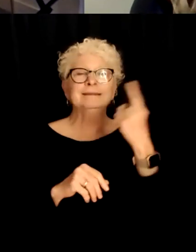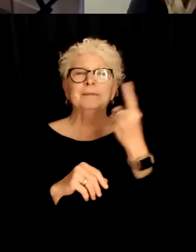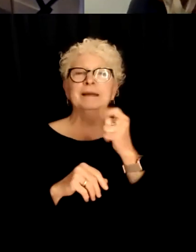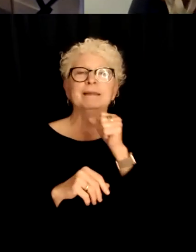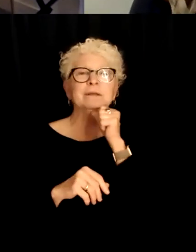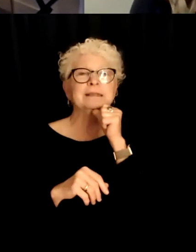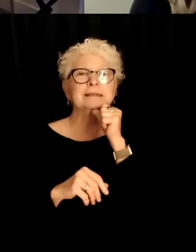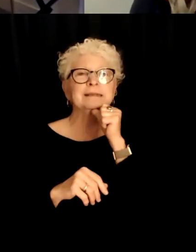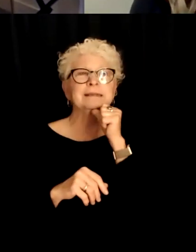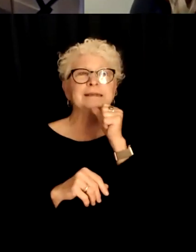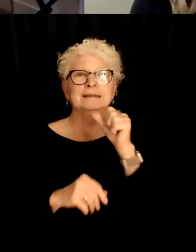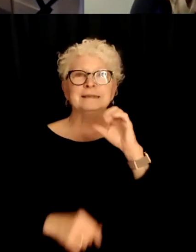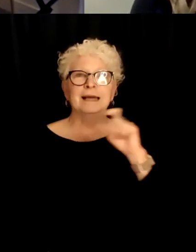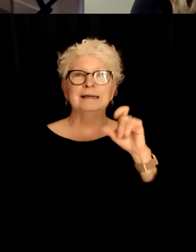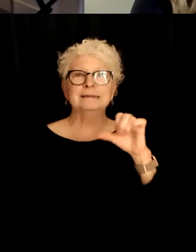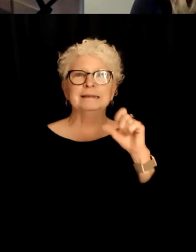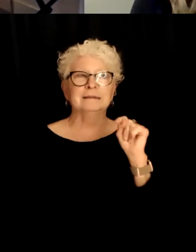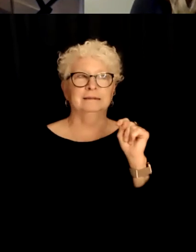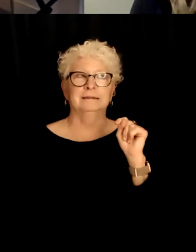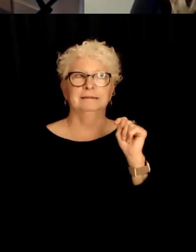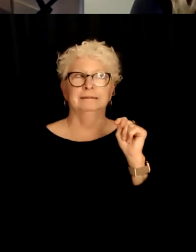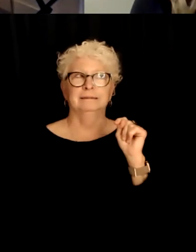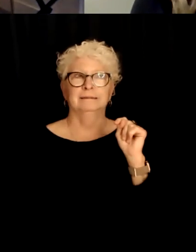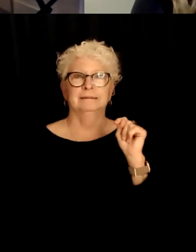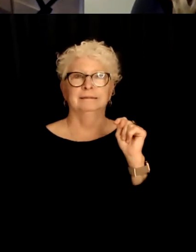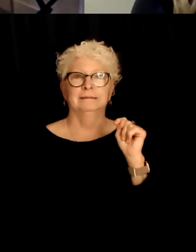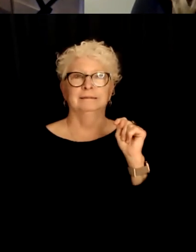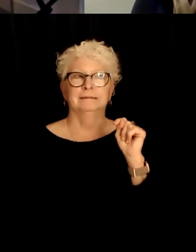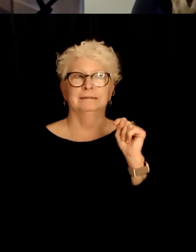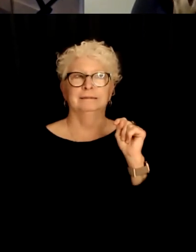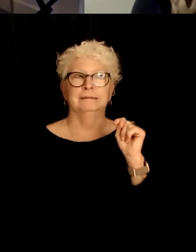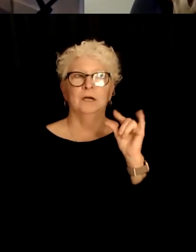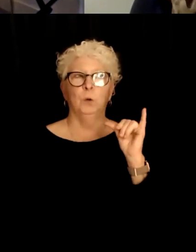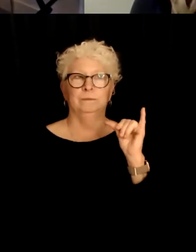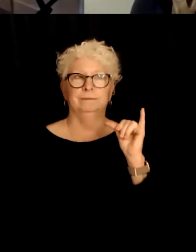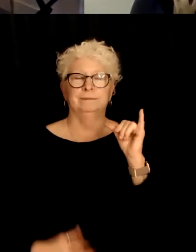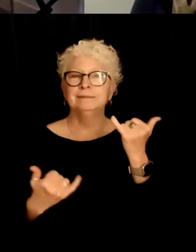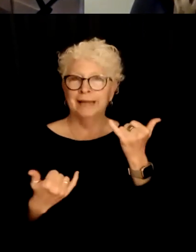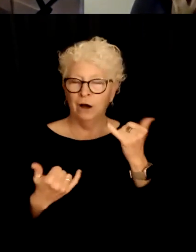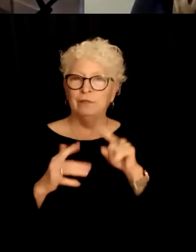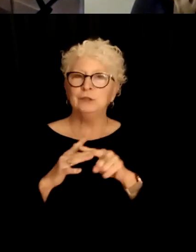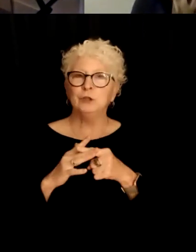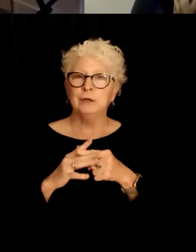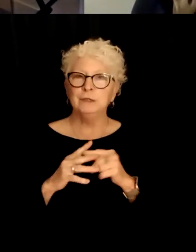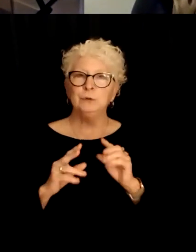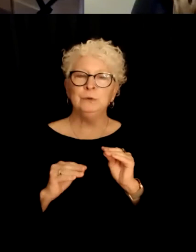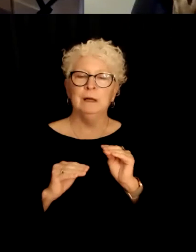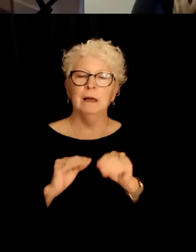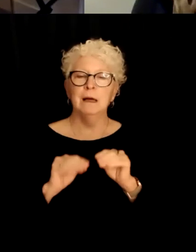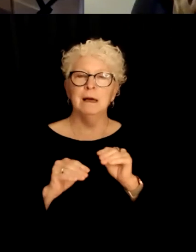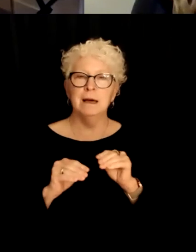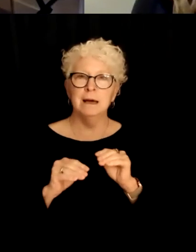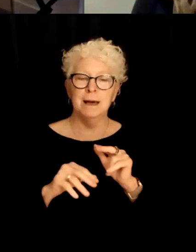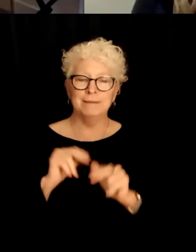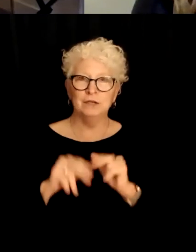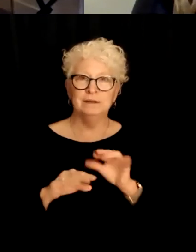But that is starting to be built someplace, I think. So it's less of